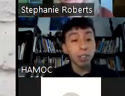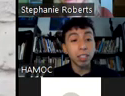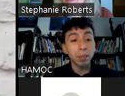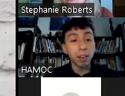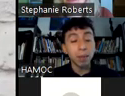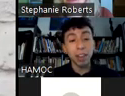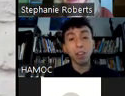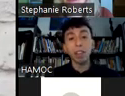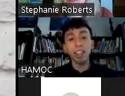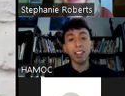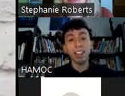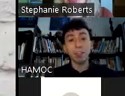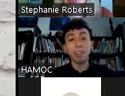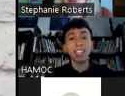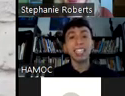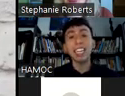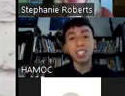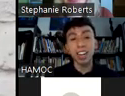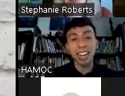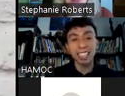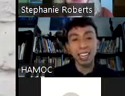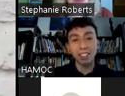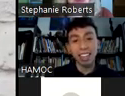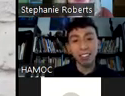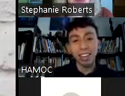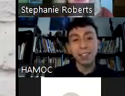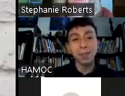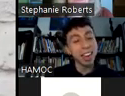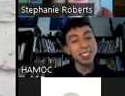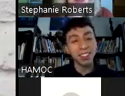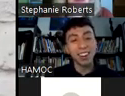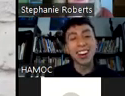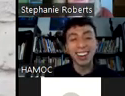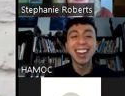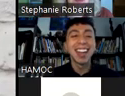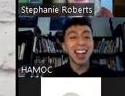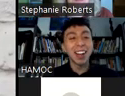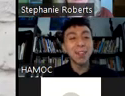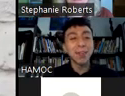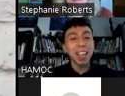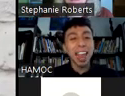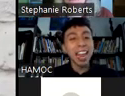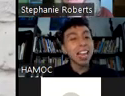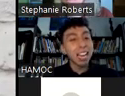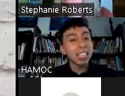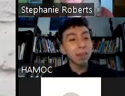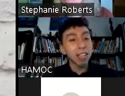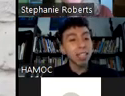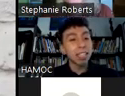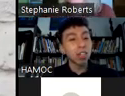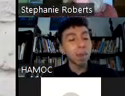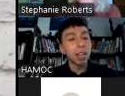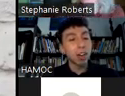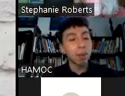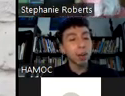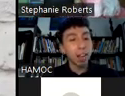one in person to be, I mean, you know, like the ones in like the desert, I guess, naturally, like I've seen them at the plant store. And again, something